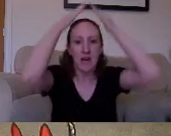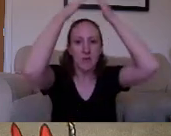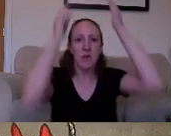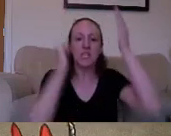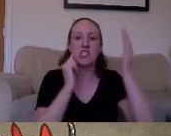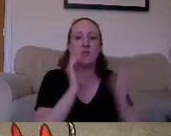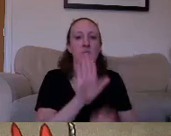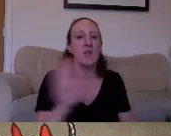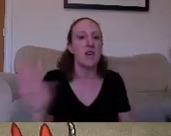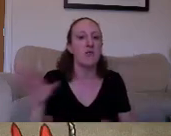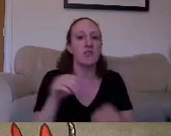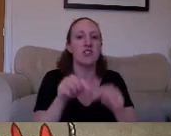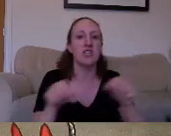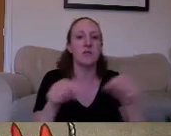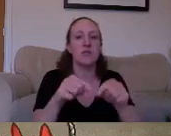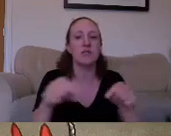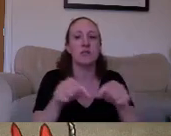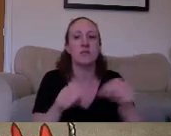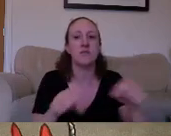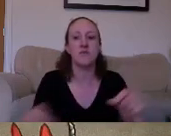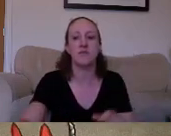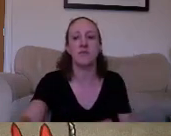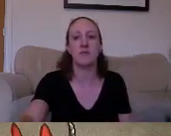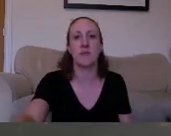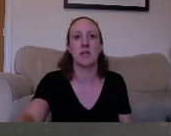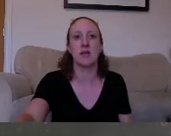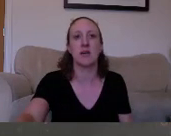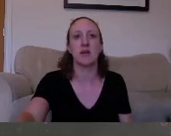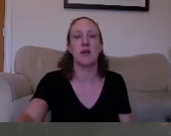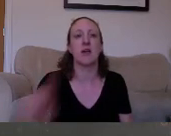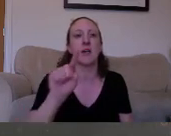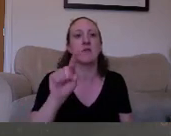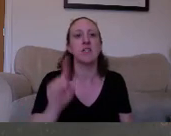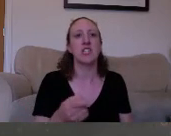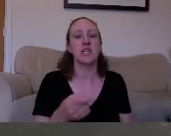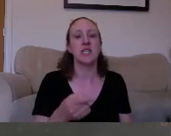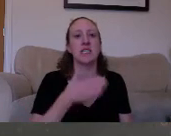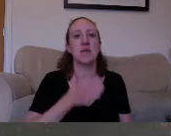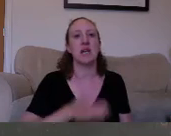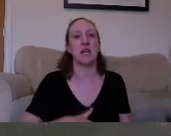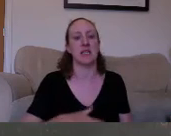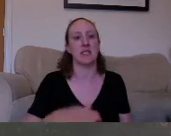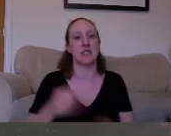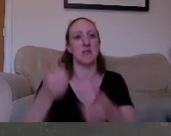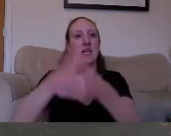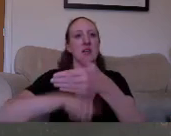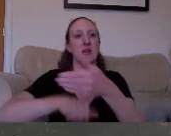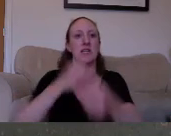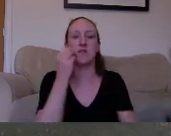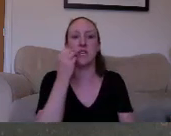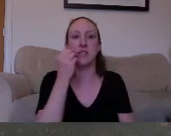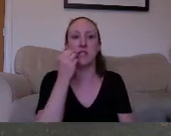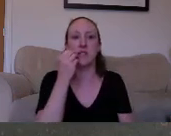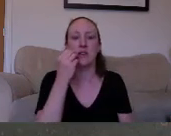I'll have witch without chips." But just as he planned to begin on